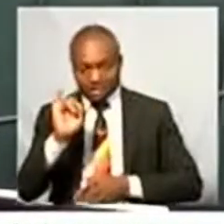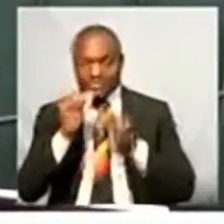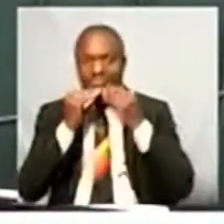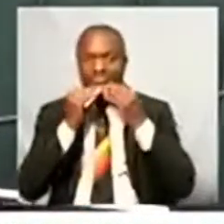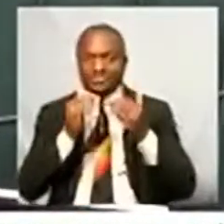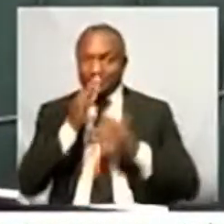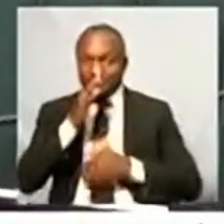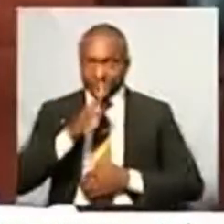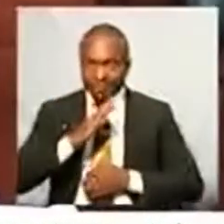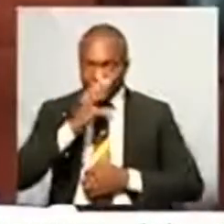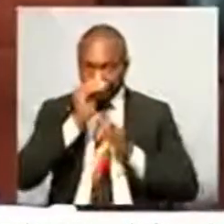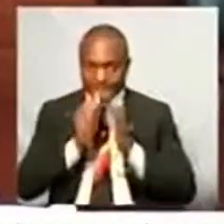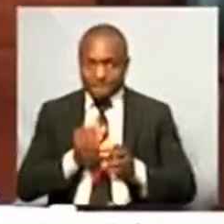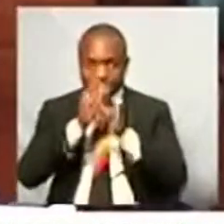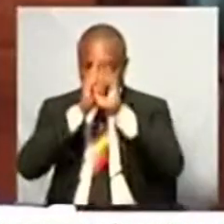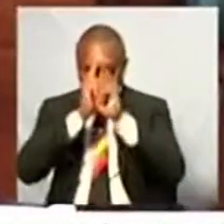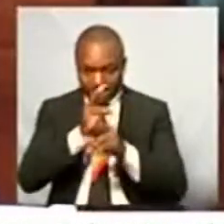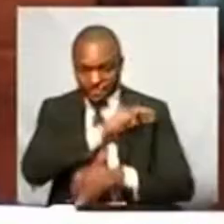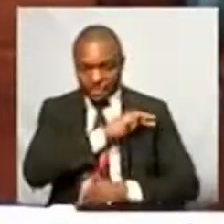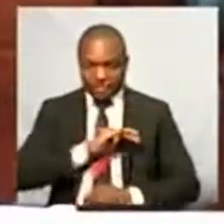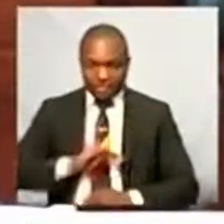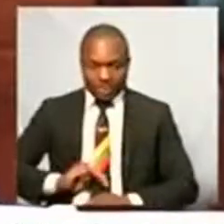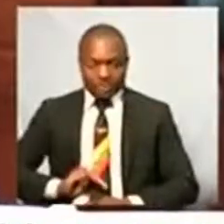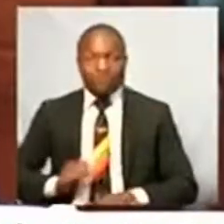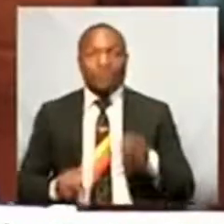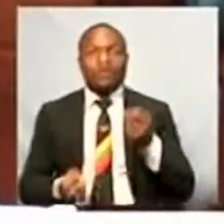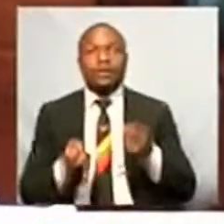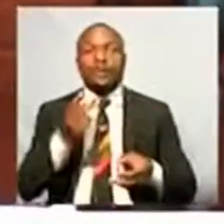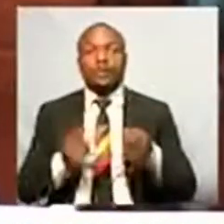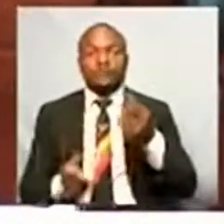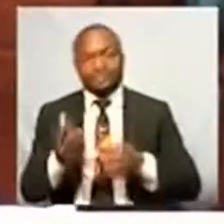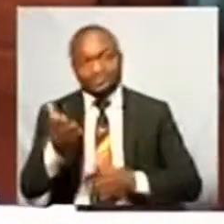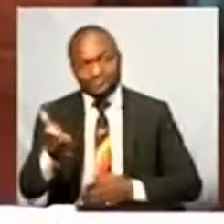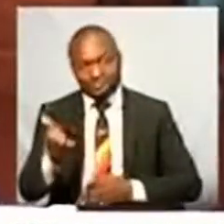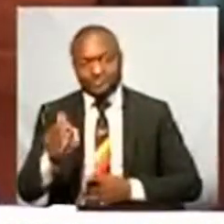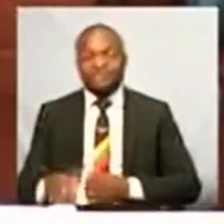Speaker. The Honorable Member for Kabwata.